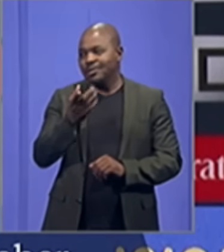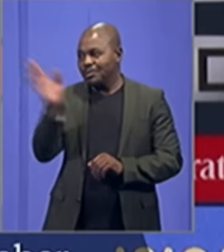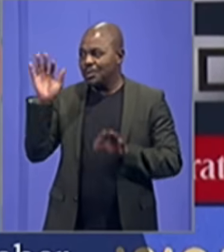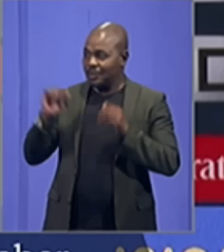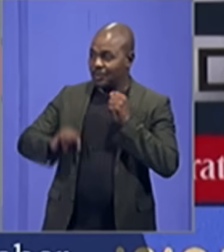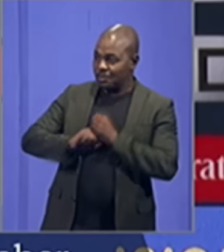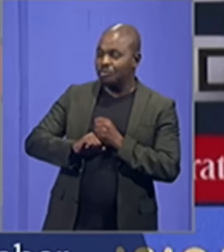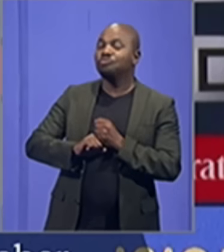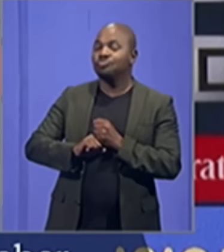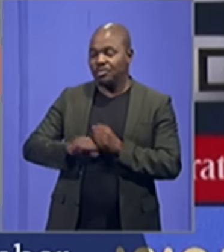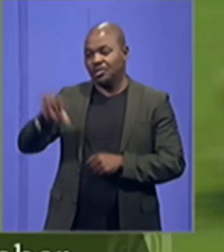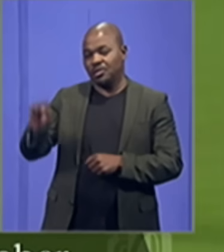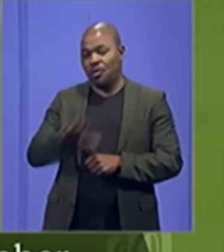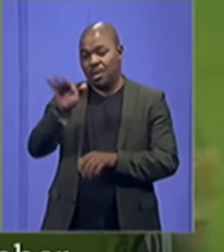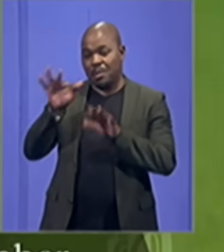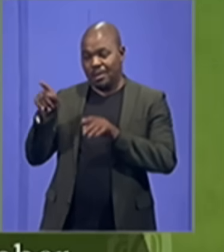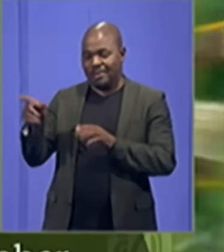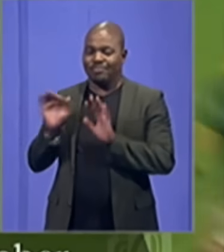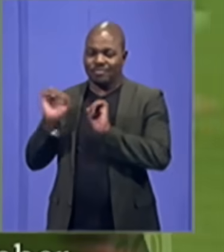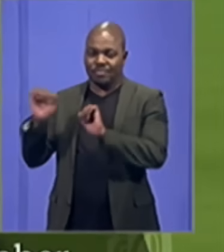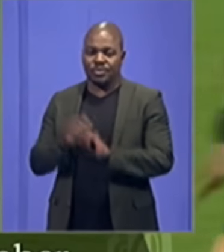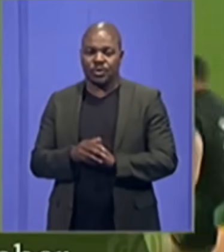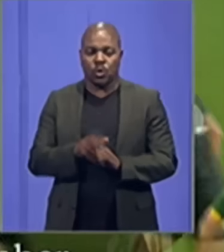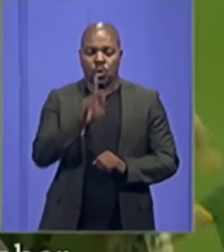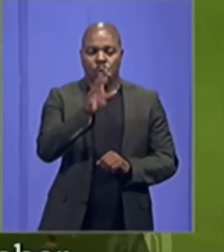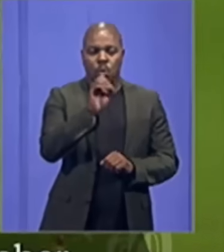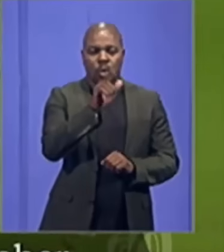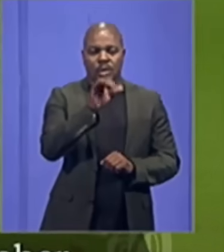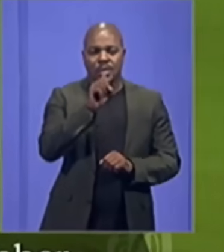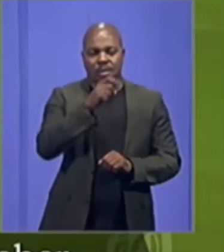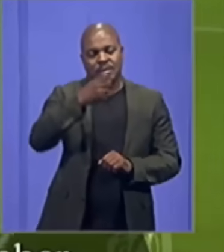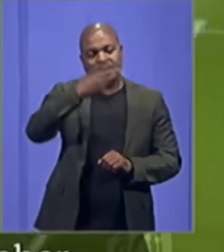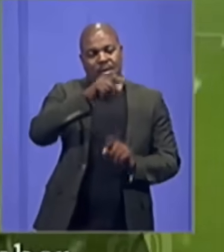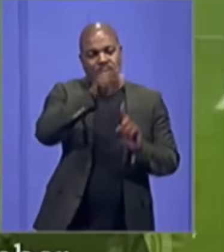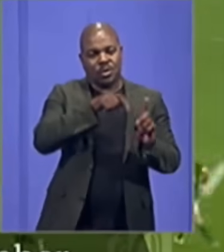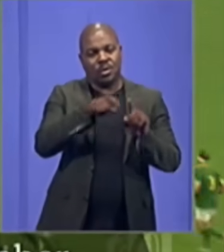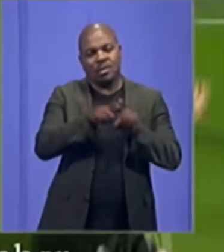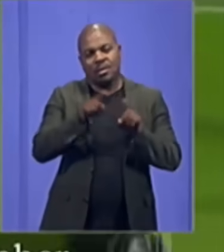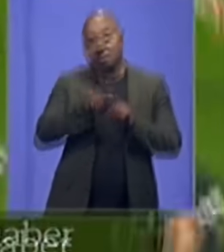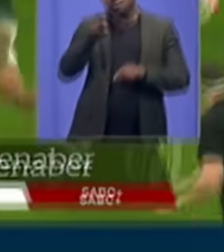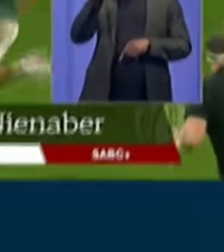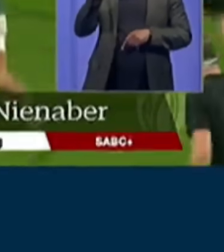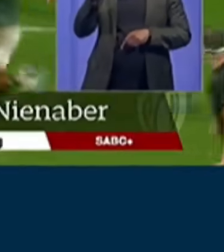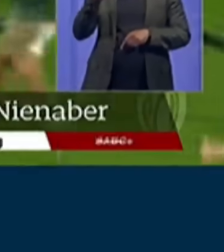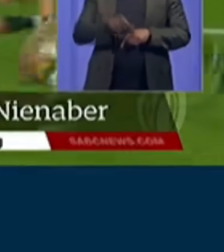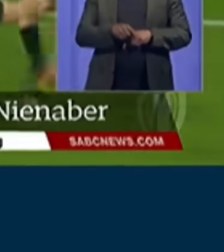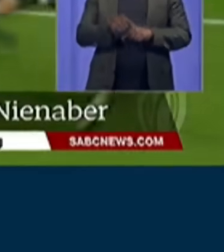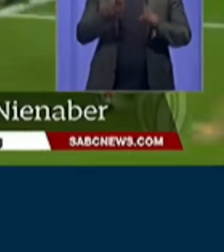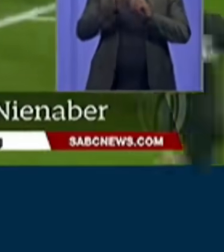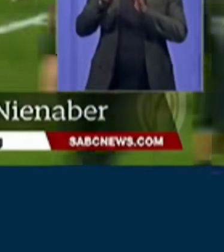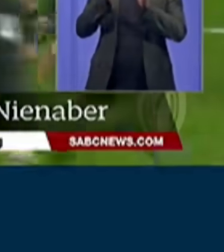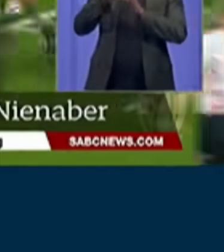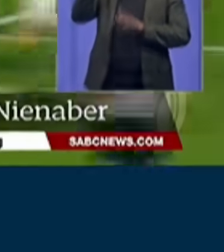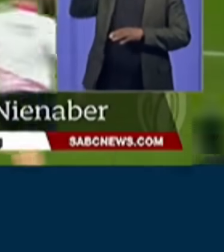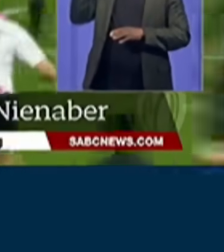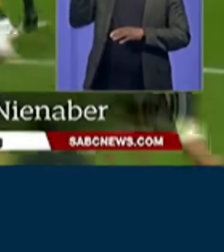fans for South Africa. Siya kulisi ke mokapitini wa bobedi go latela Richie Makhawa All Blacks go phamisa mogope wa lefatshe ka makgetlho a